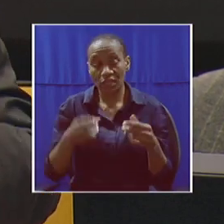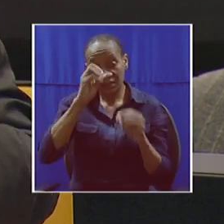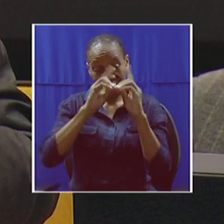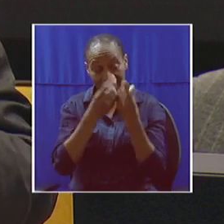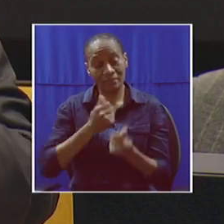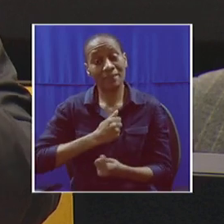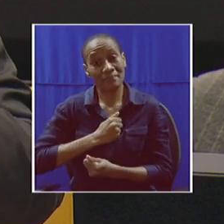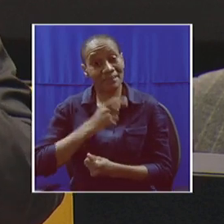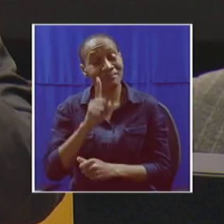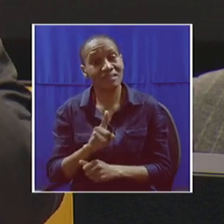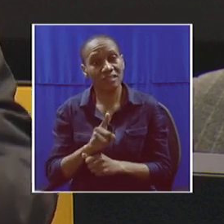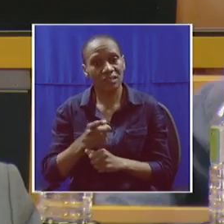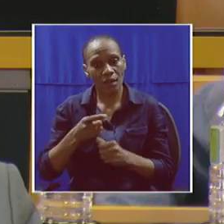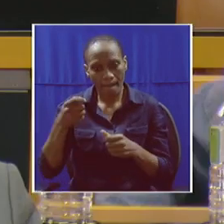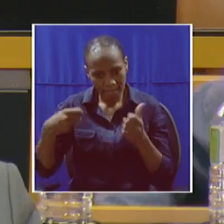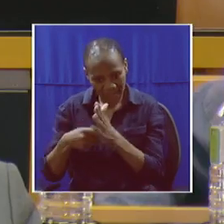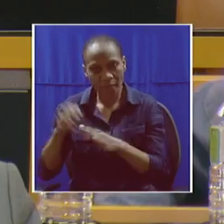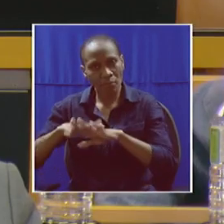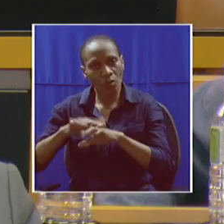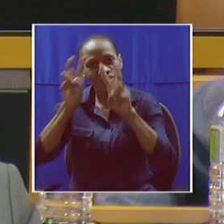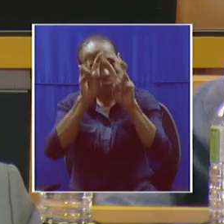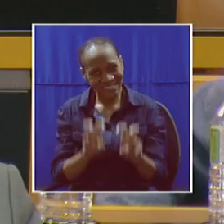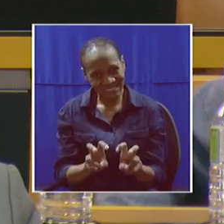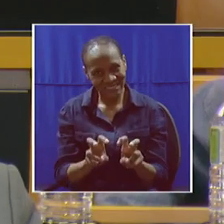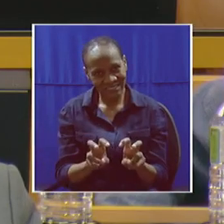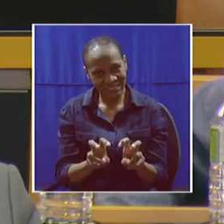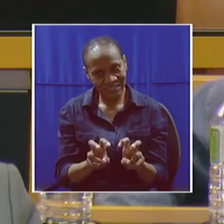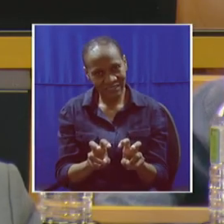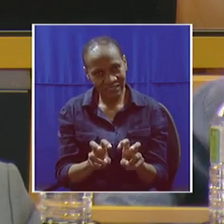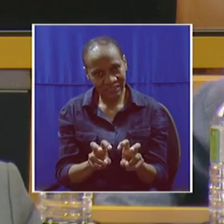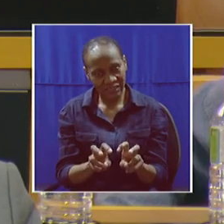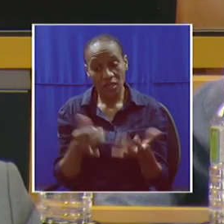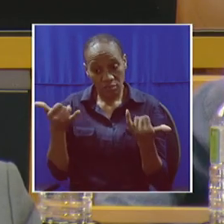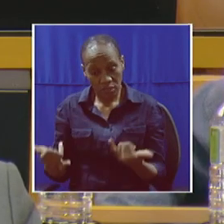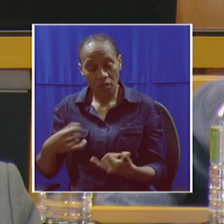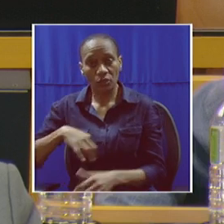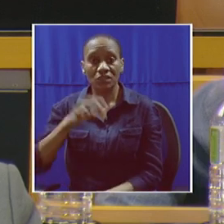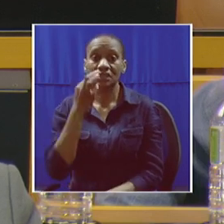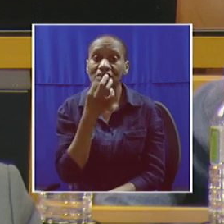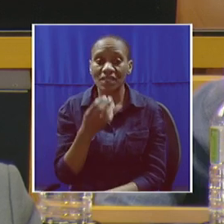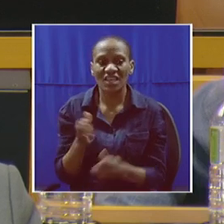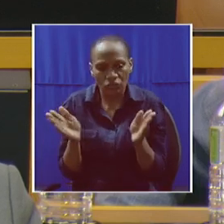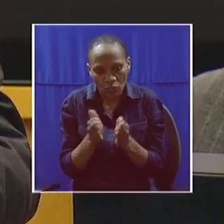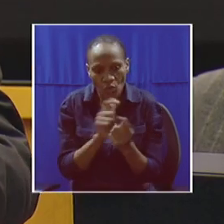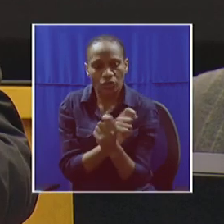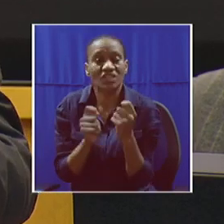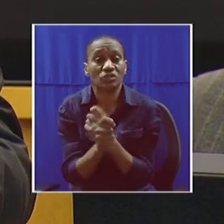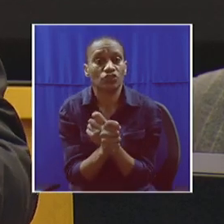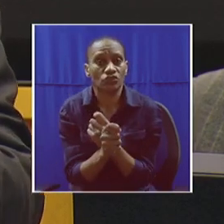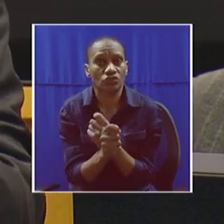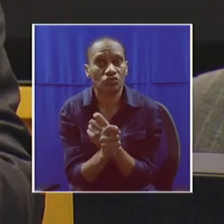we're preoccupied with security of that supply and hence we talk about D transision